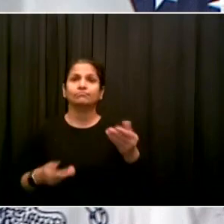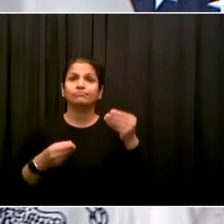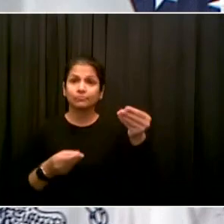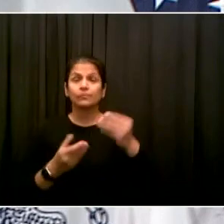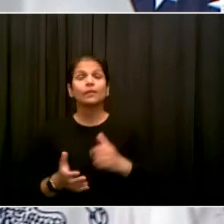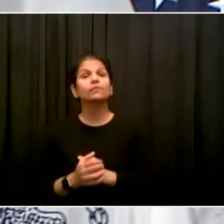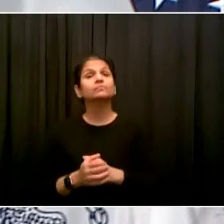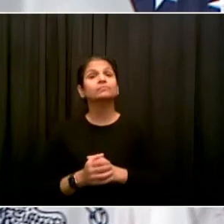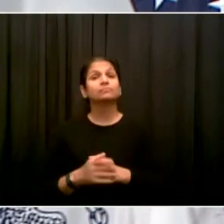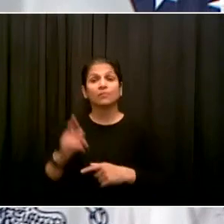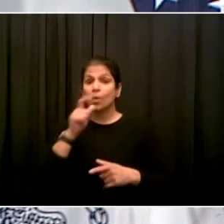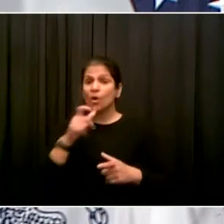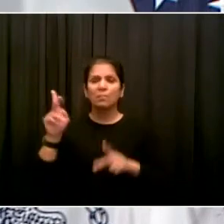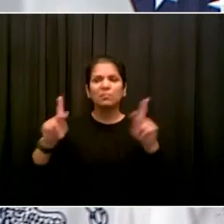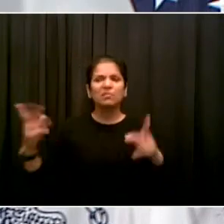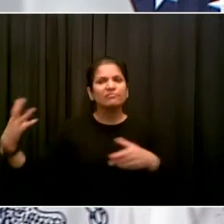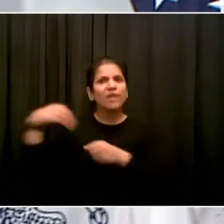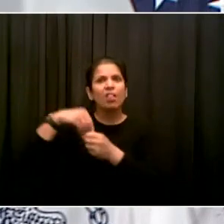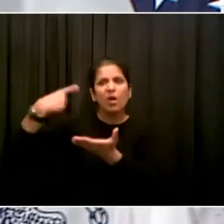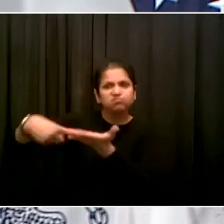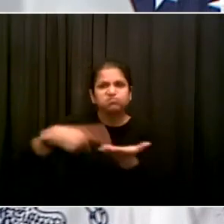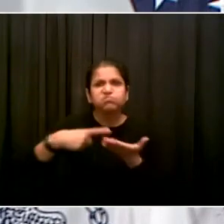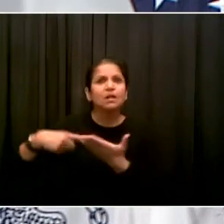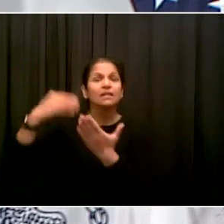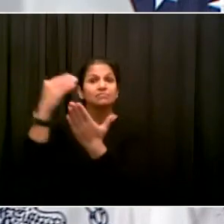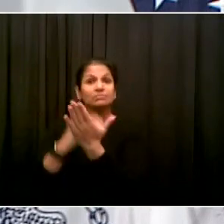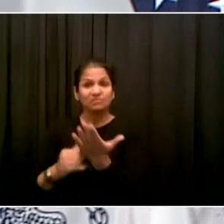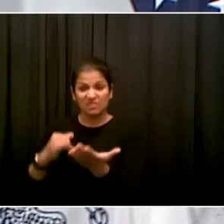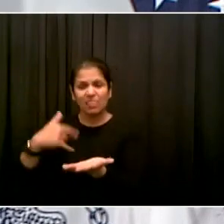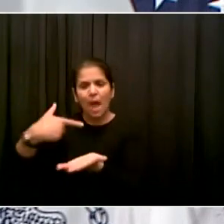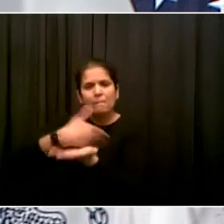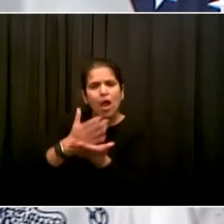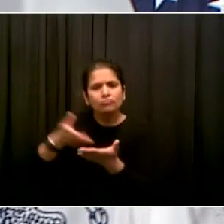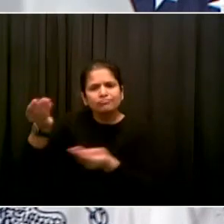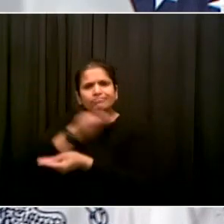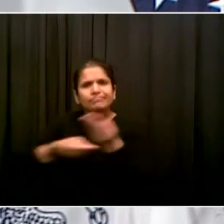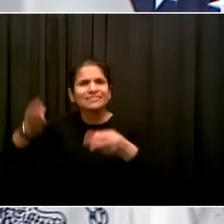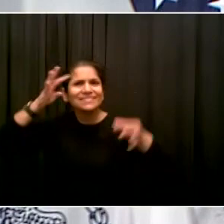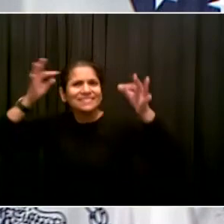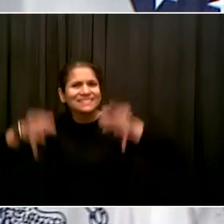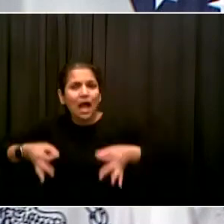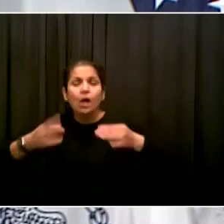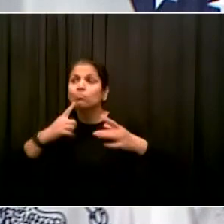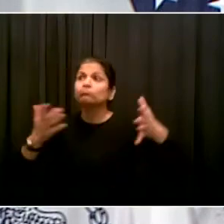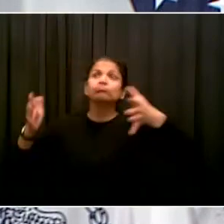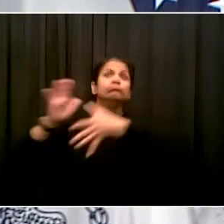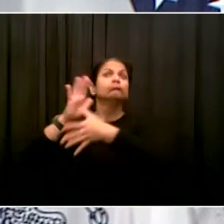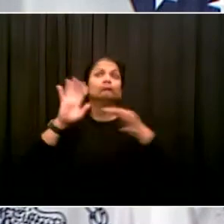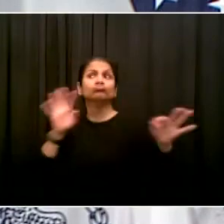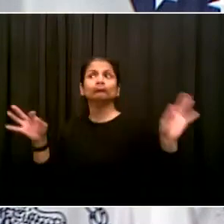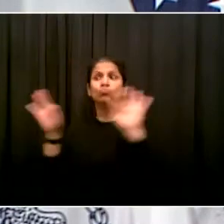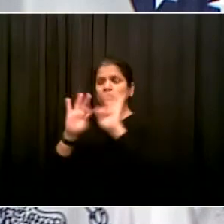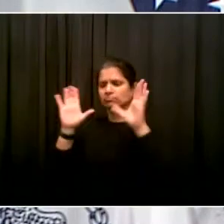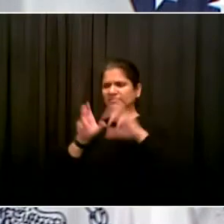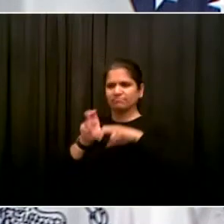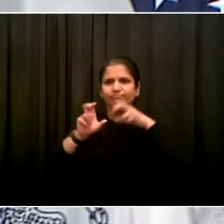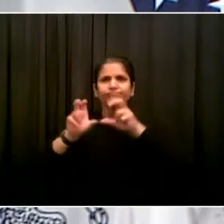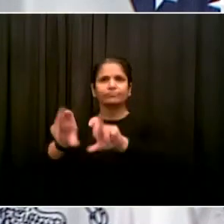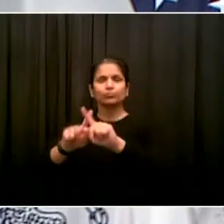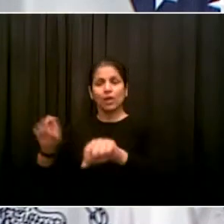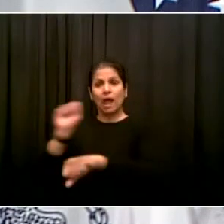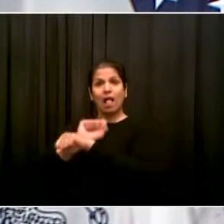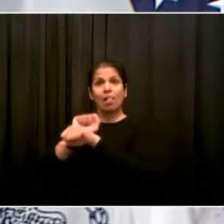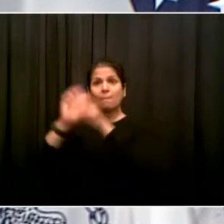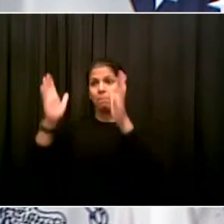created a budget that puts working people first. They created a budget that actually was based on what the legislators were hearing